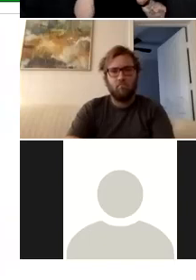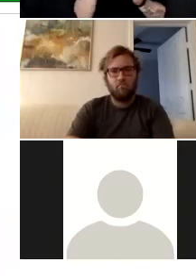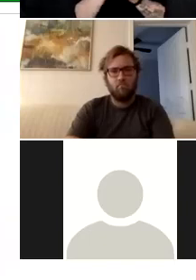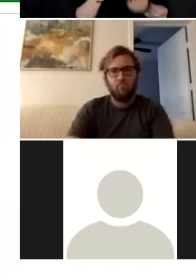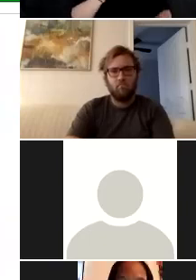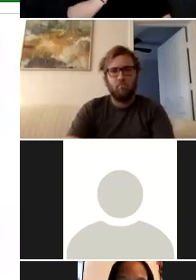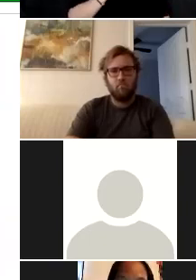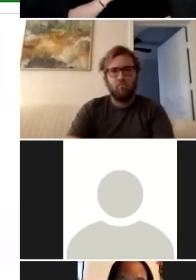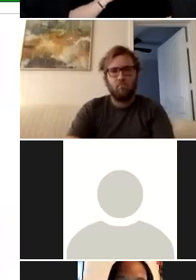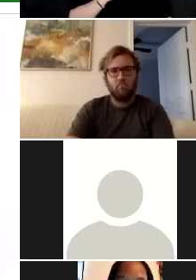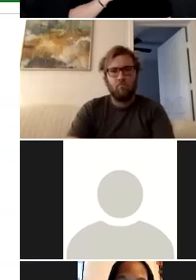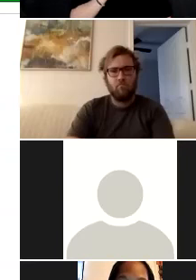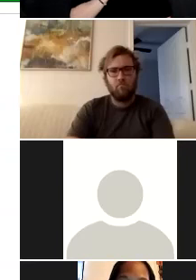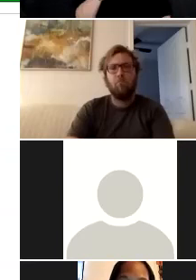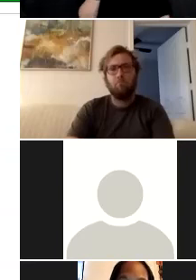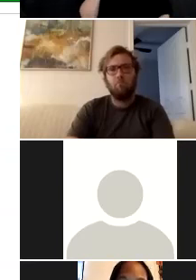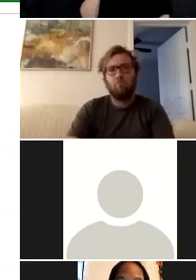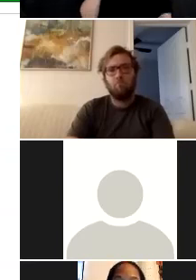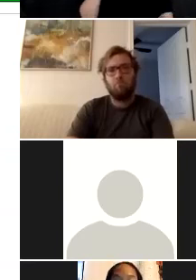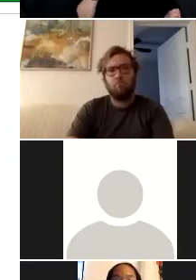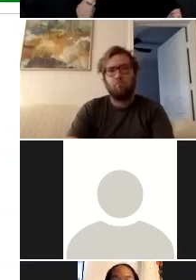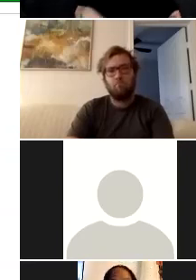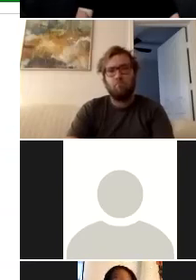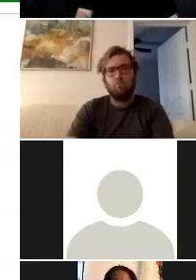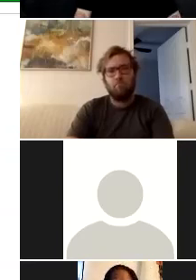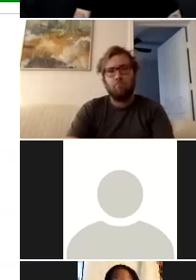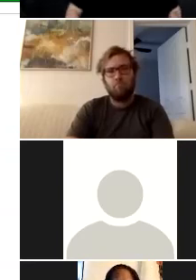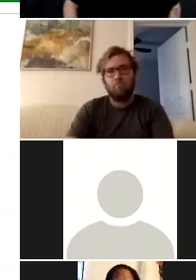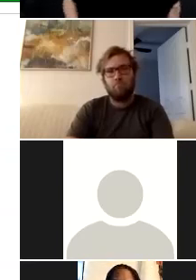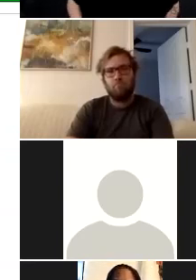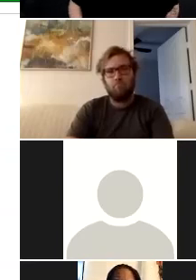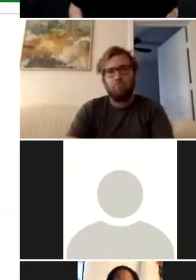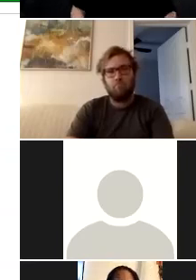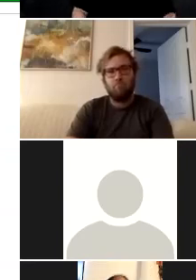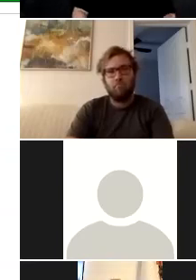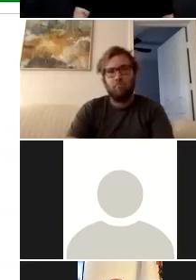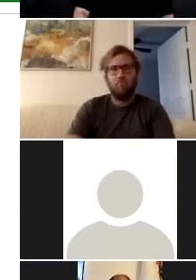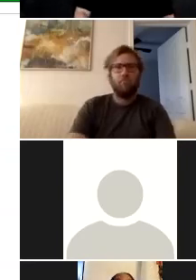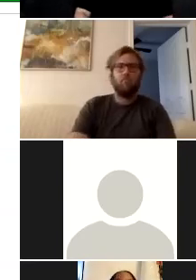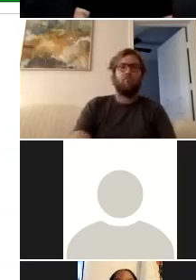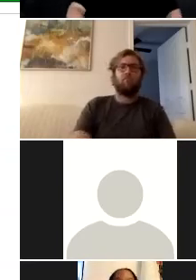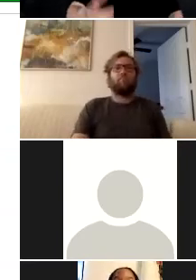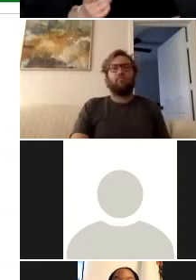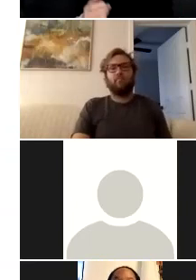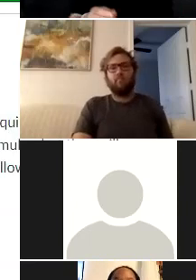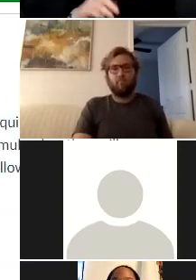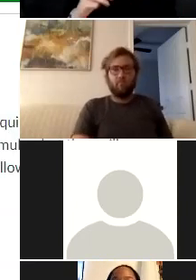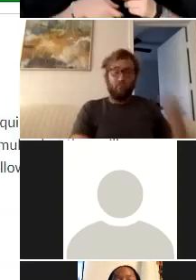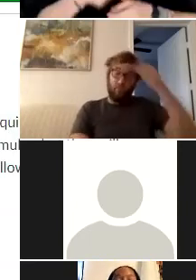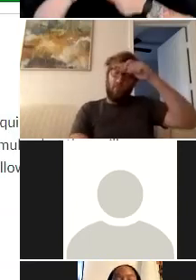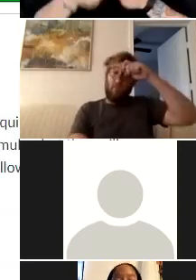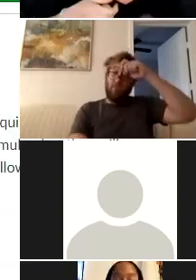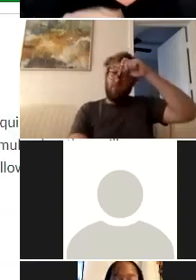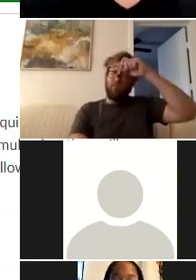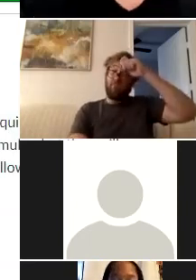on the safe side, because I remember talking about the study guide. All right. So the midterm exam